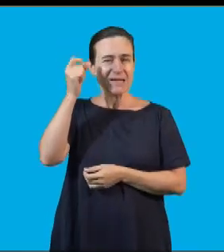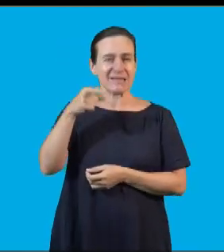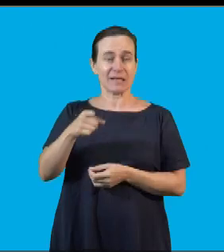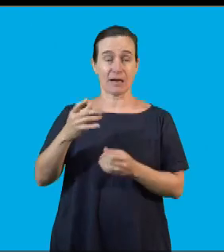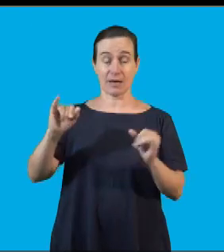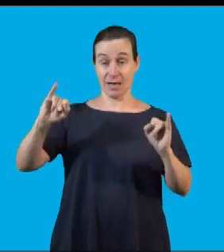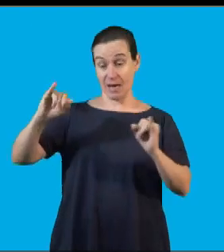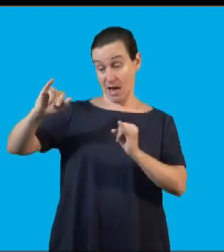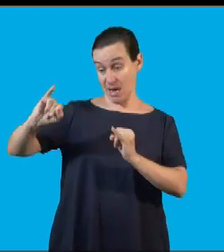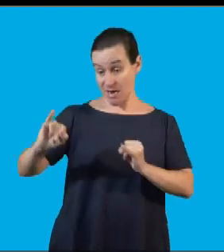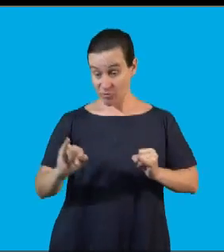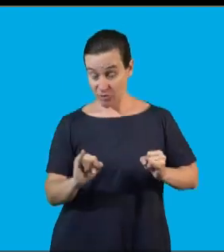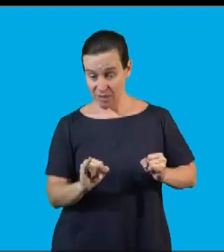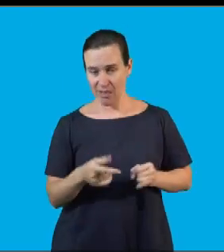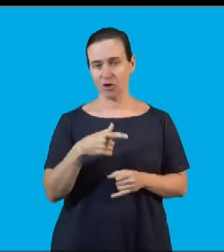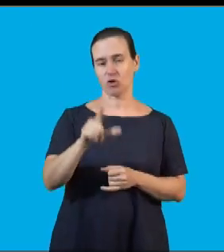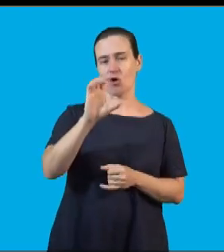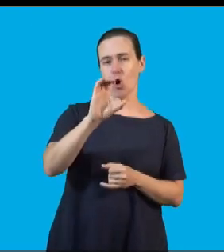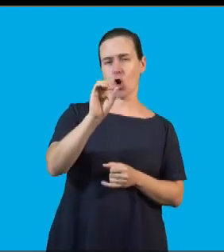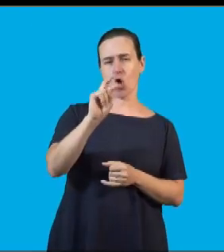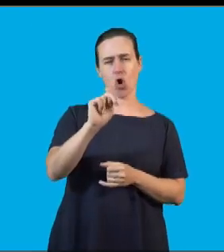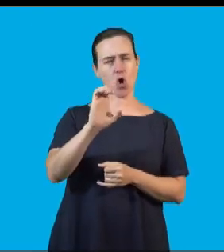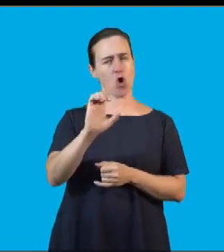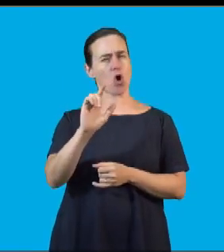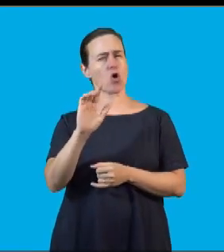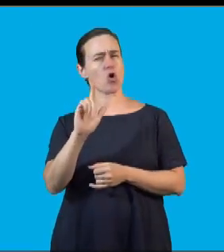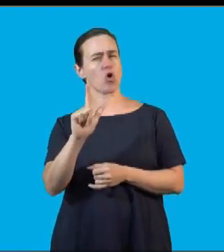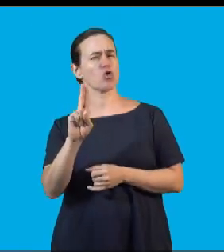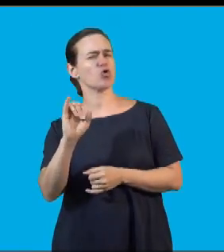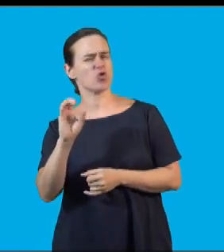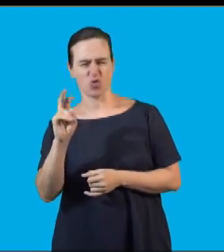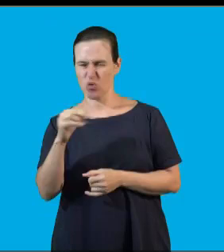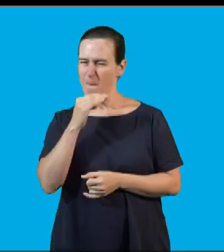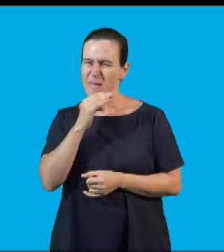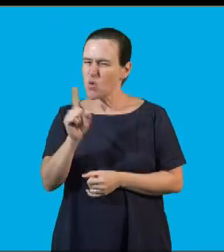the introduction and the conclusion of a piece of writing.